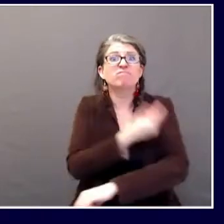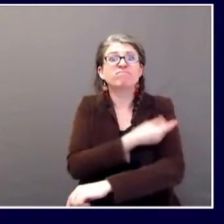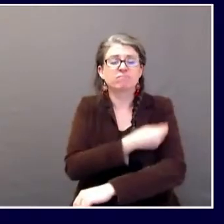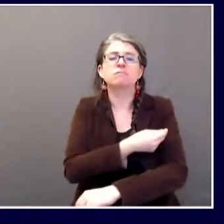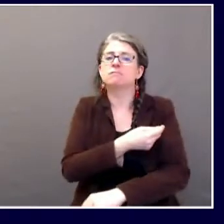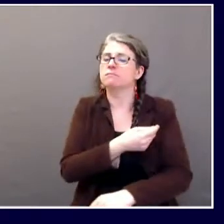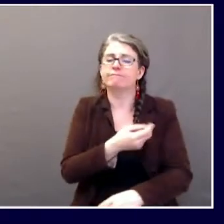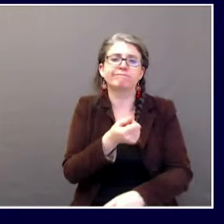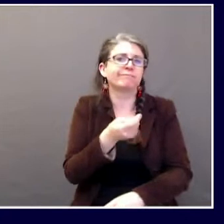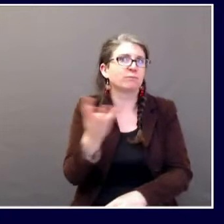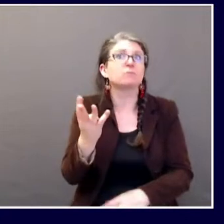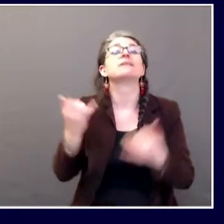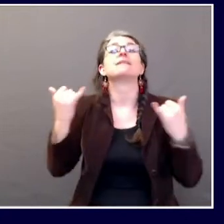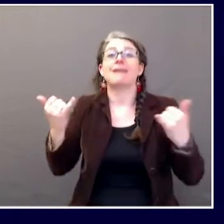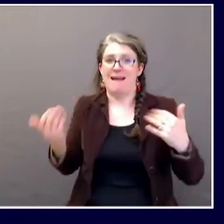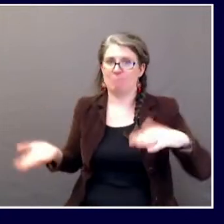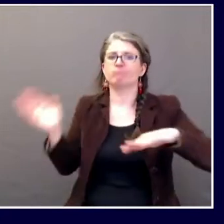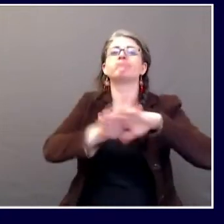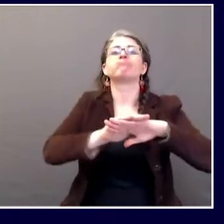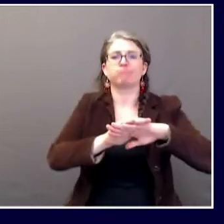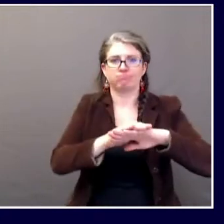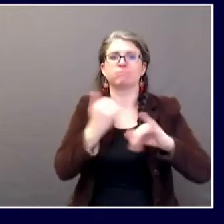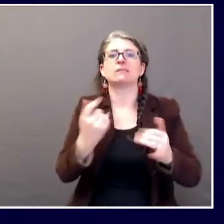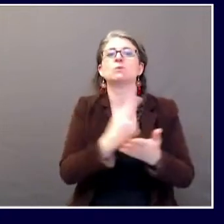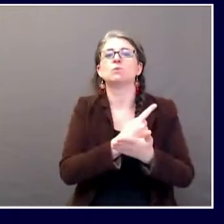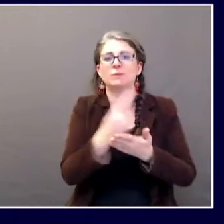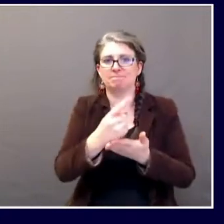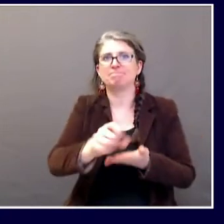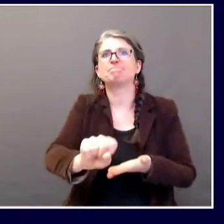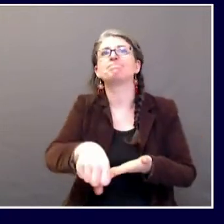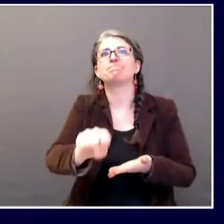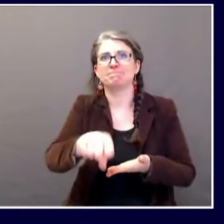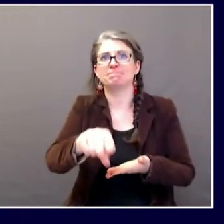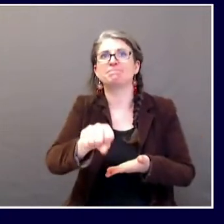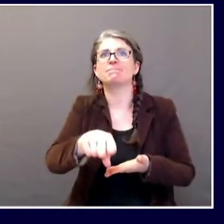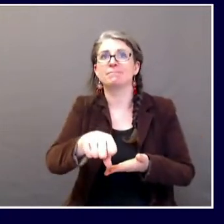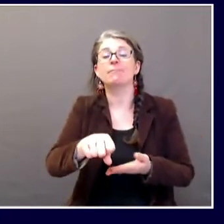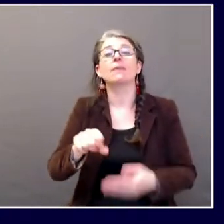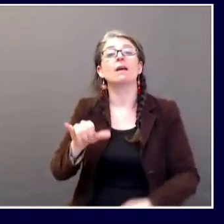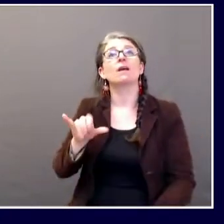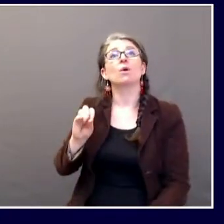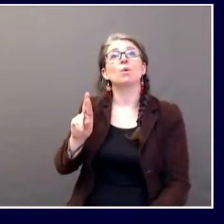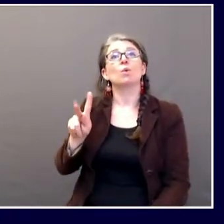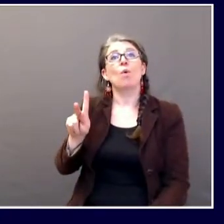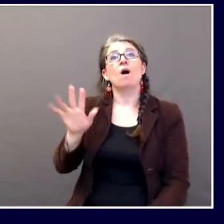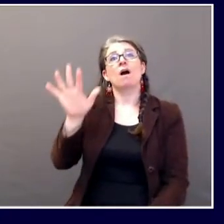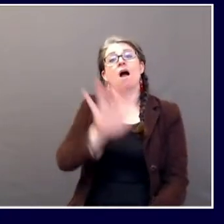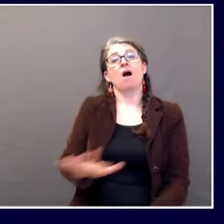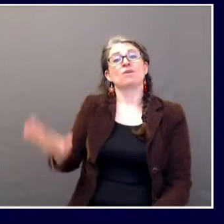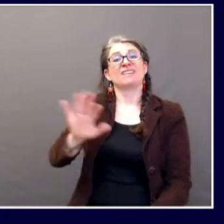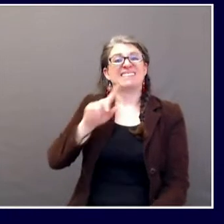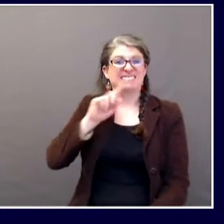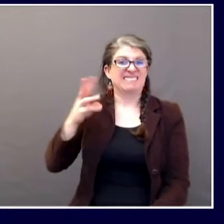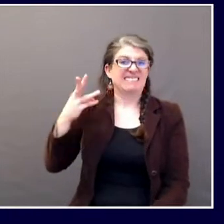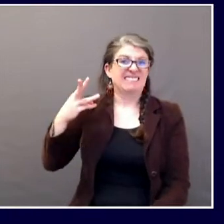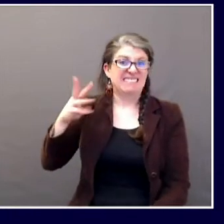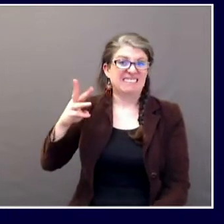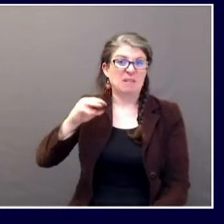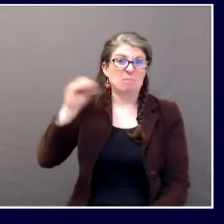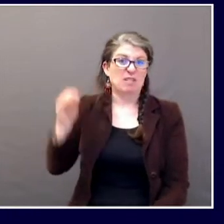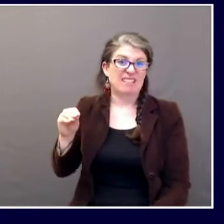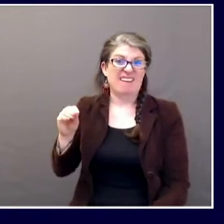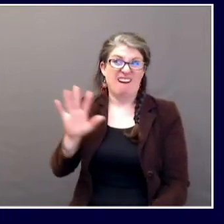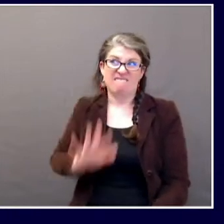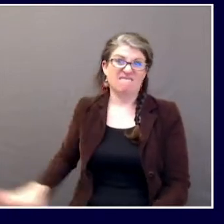want to make sure we're allocating on a week-on-week basis something that's largely consistent with their fraction of the population of the state.